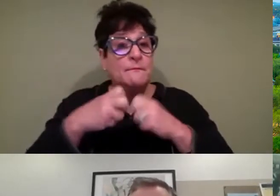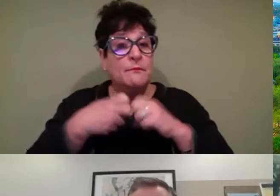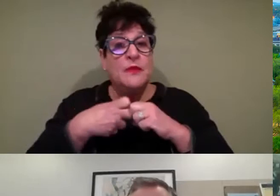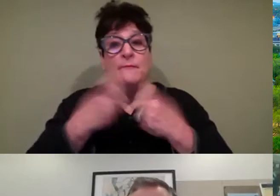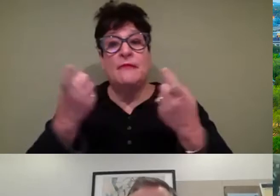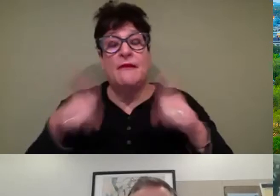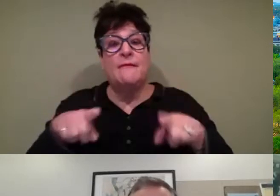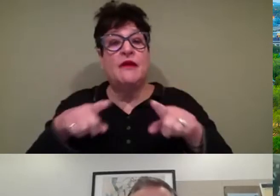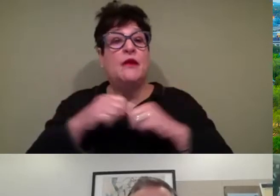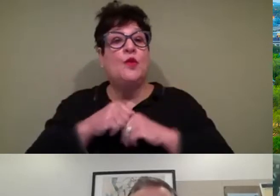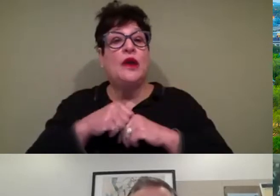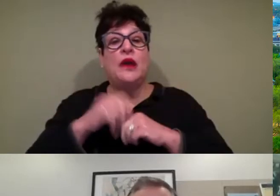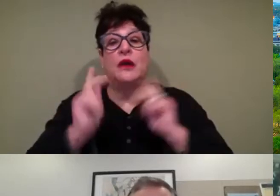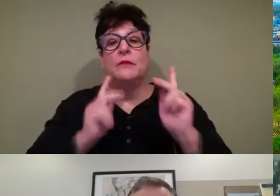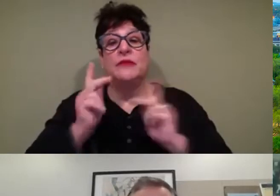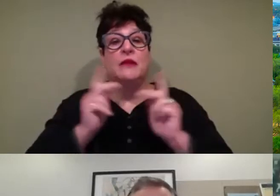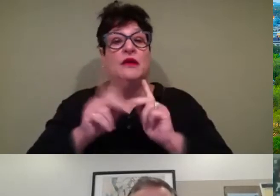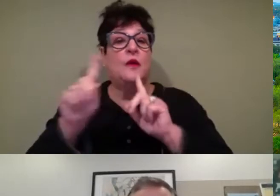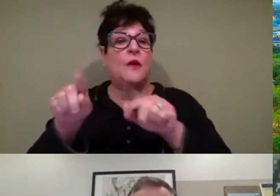up places for them,